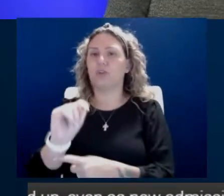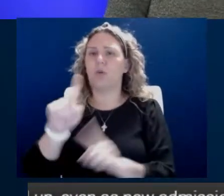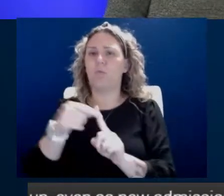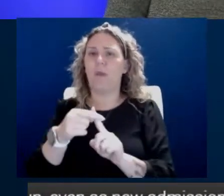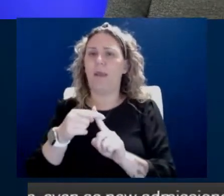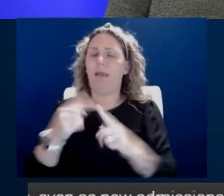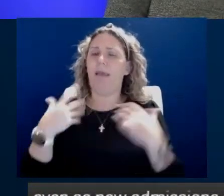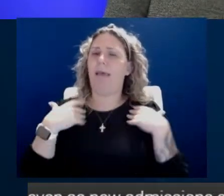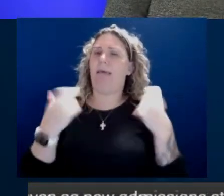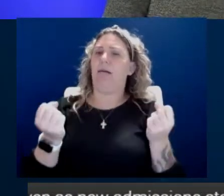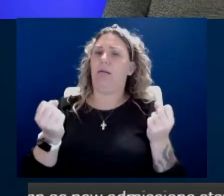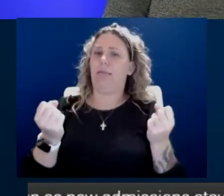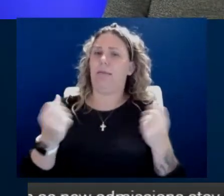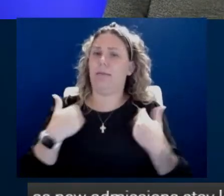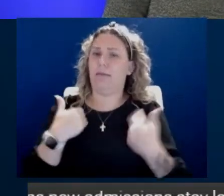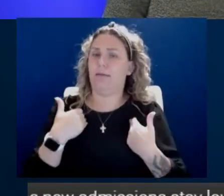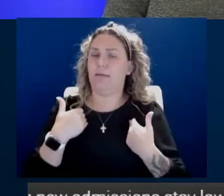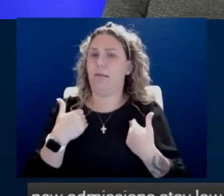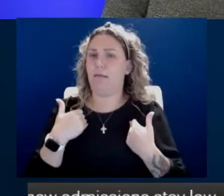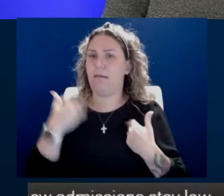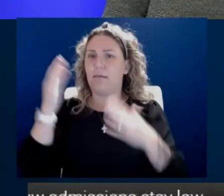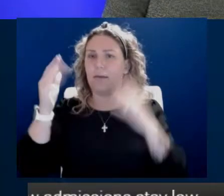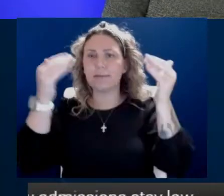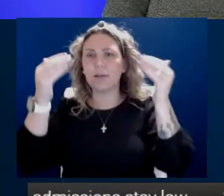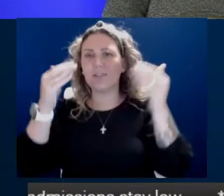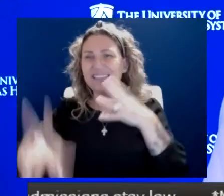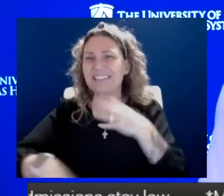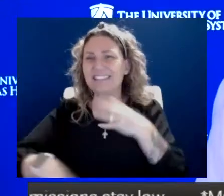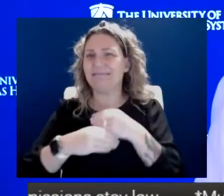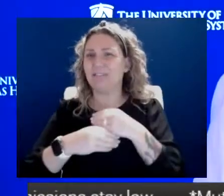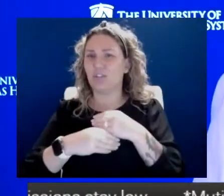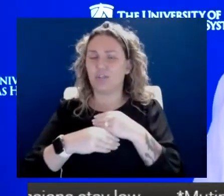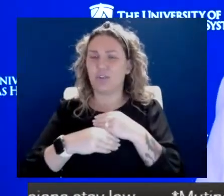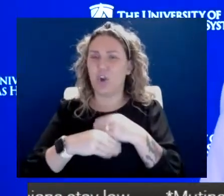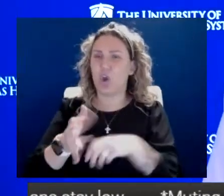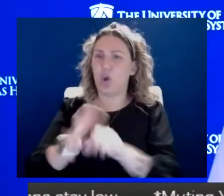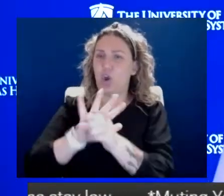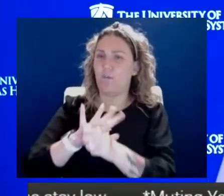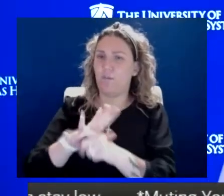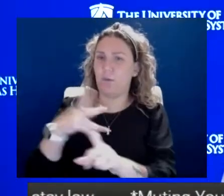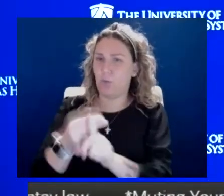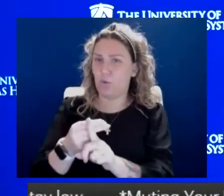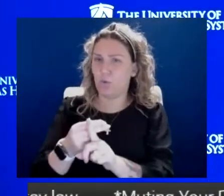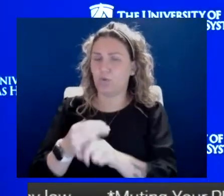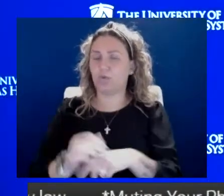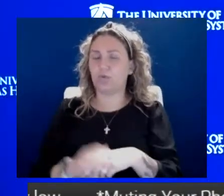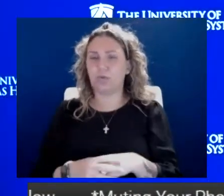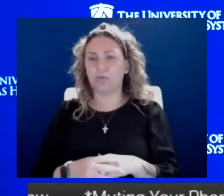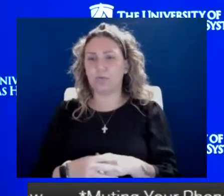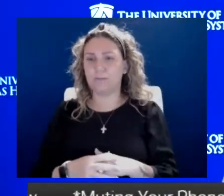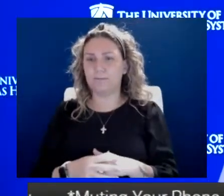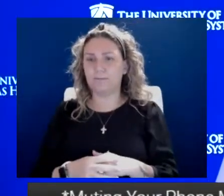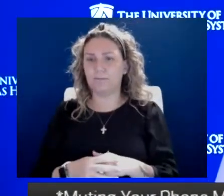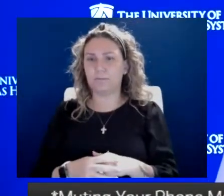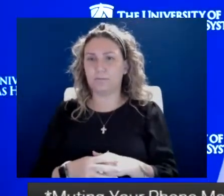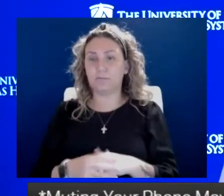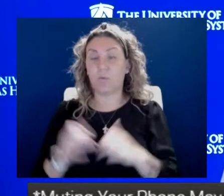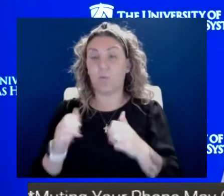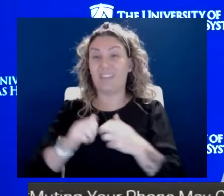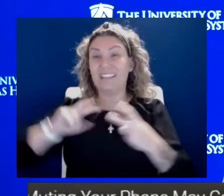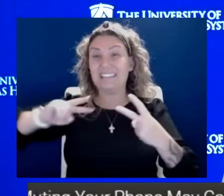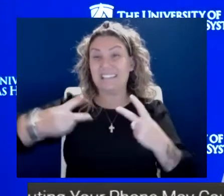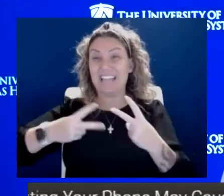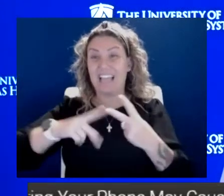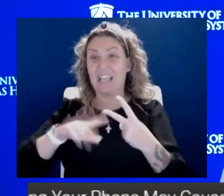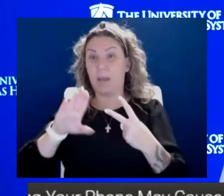receive their next COVID booster shot? Yeah, well, right now, as far as a second booster, it's really only